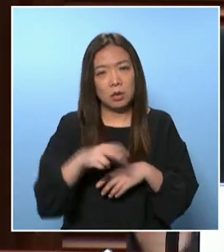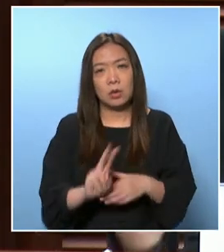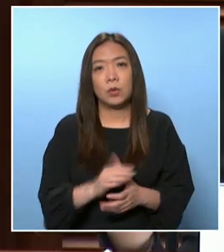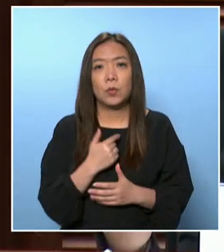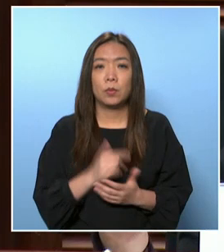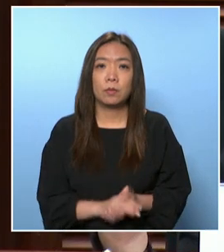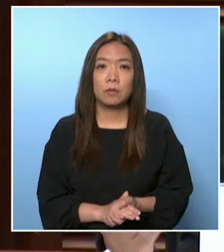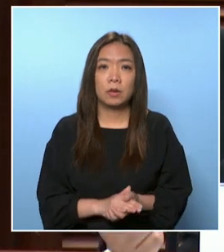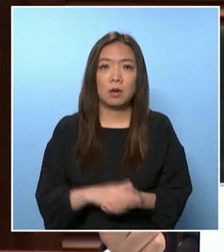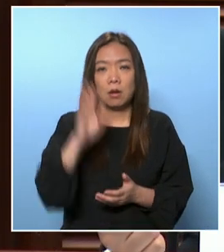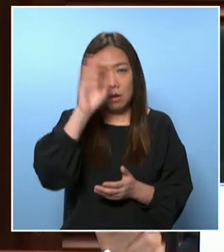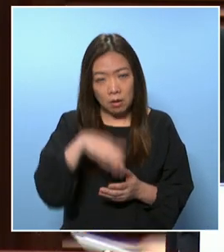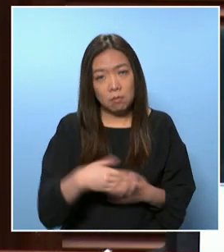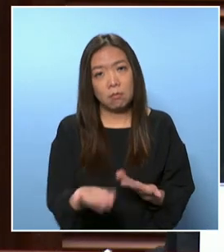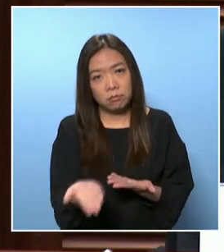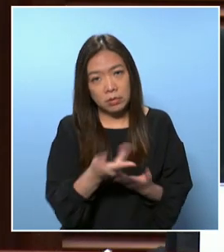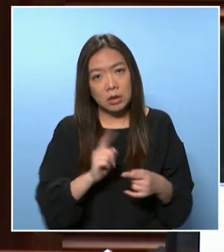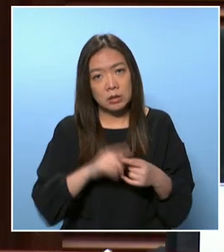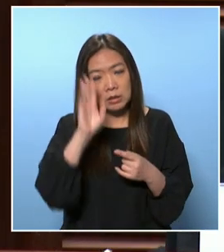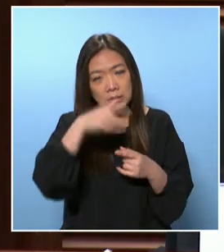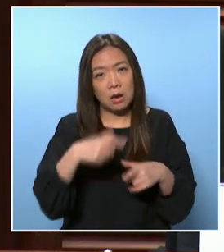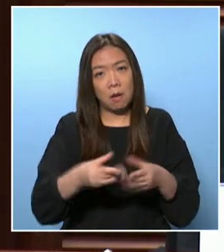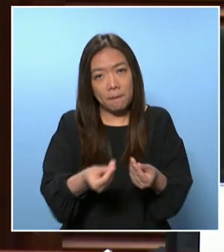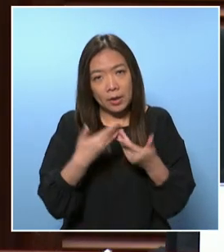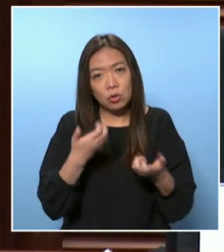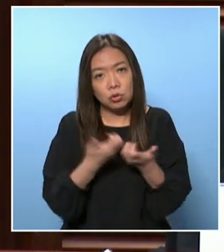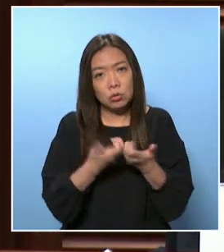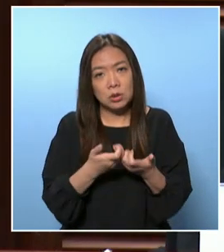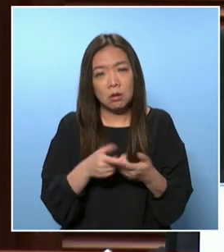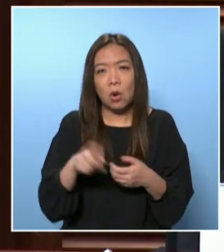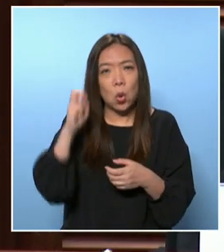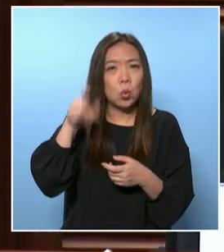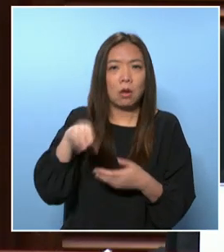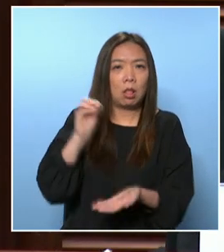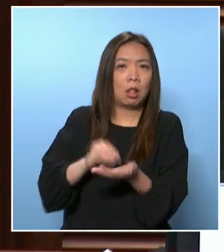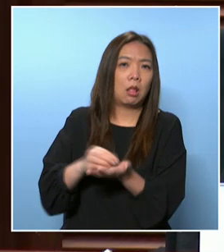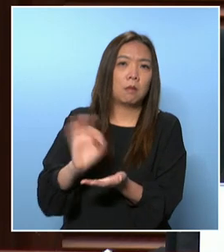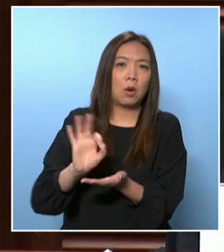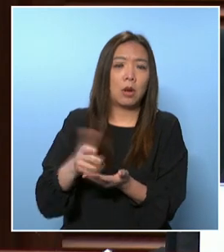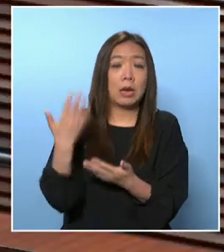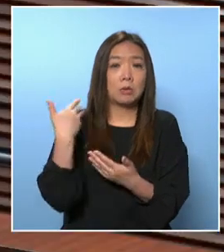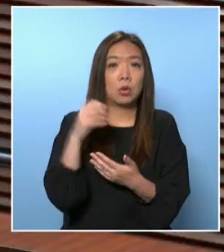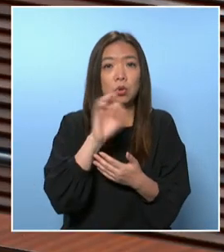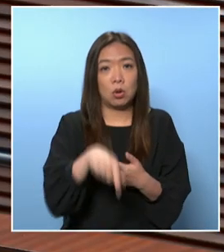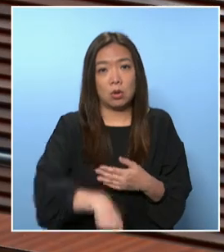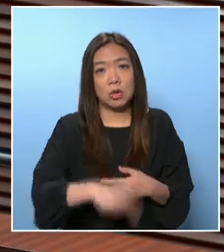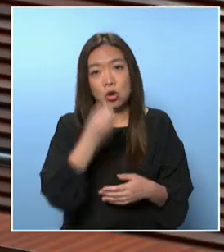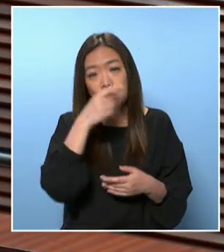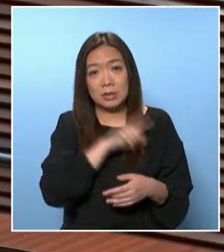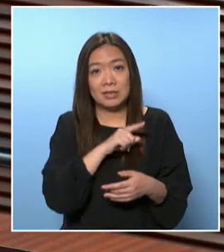look into this. This represents a way forward. Dr. Leung, will you give us a number? I'm sure you must have the